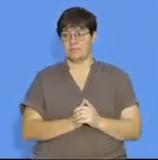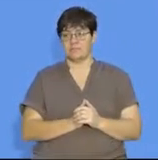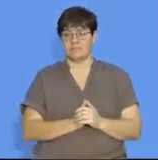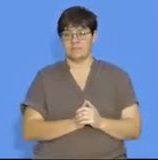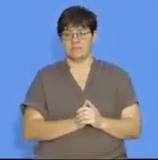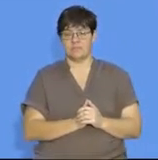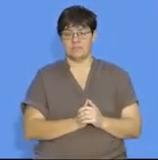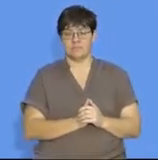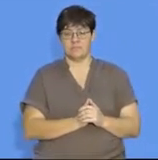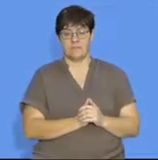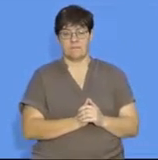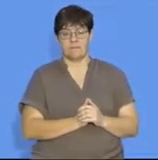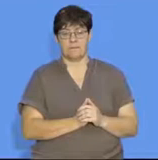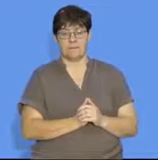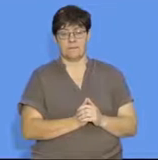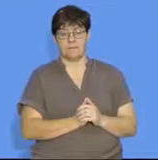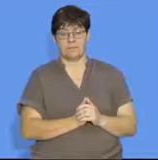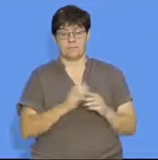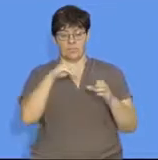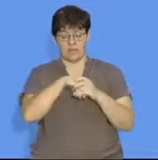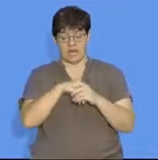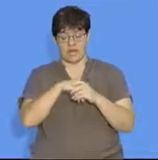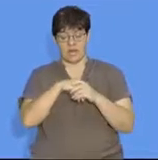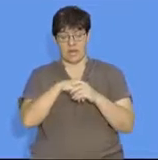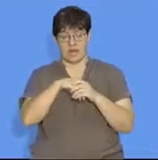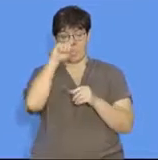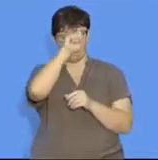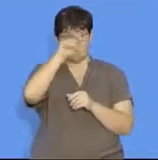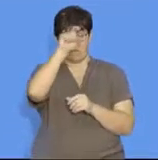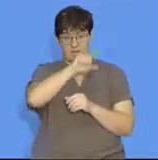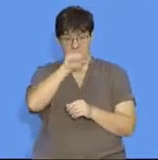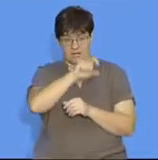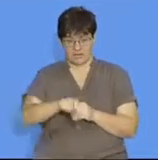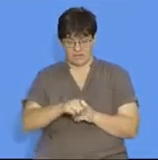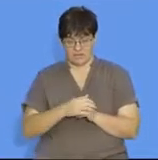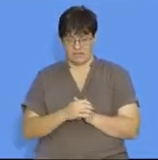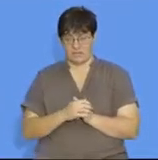So adding identical resistors in parallel, okay?